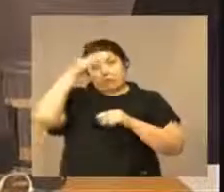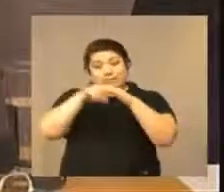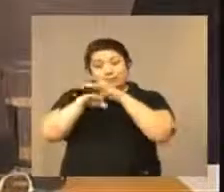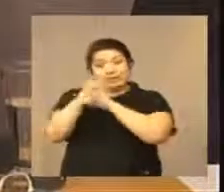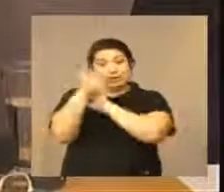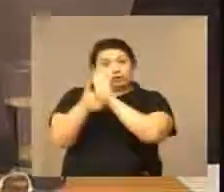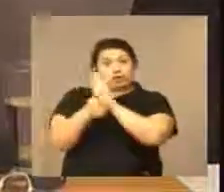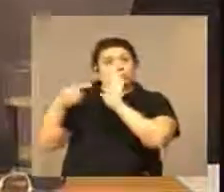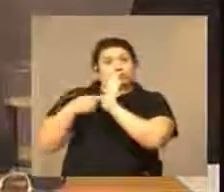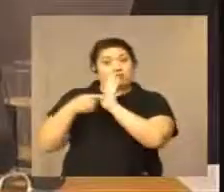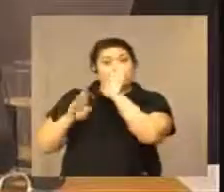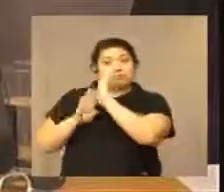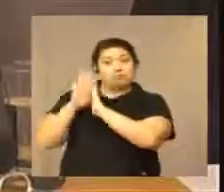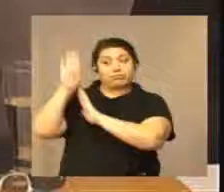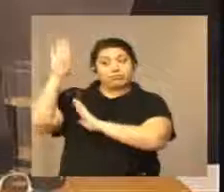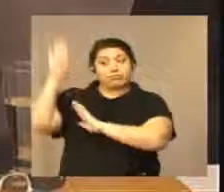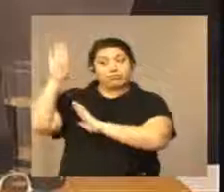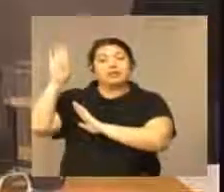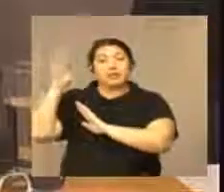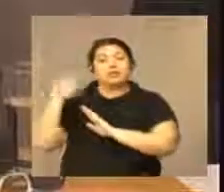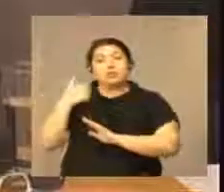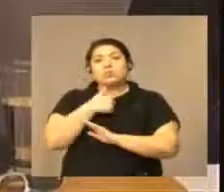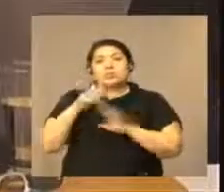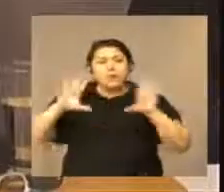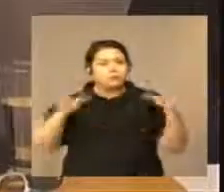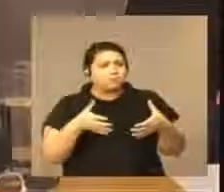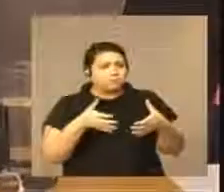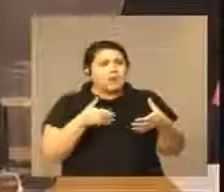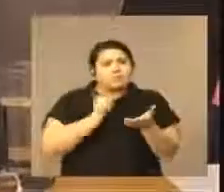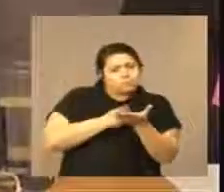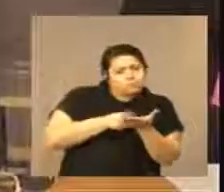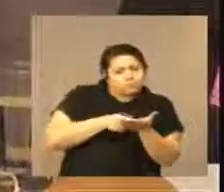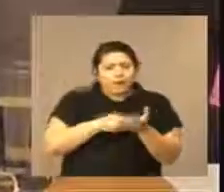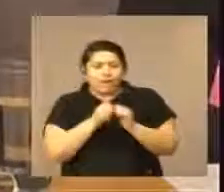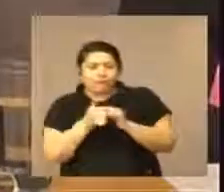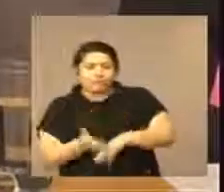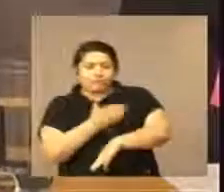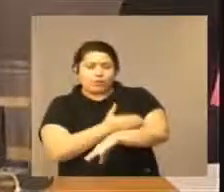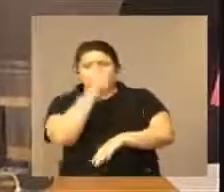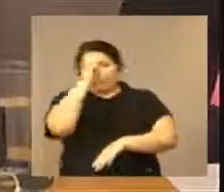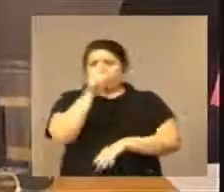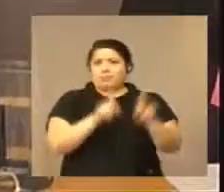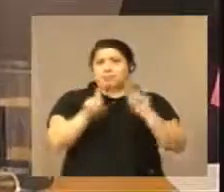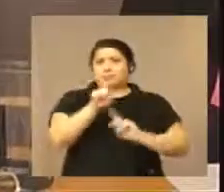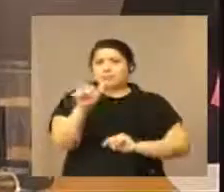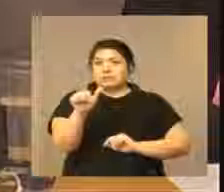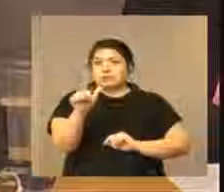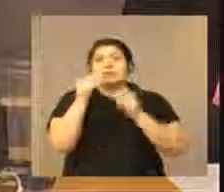legislation, and it has brought us together to look at a better world for persons with disabilities. So thank you all